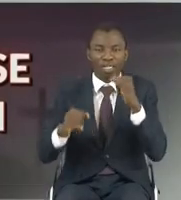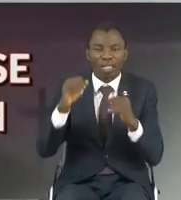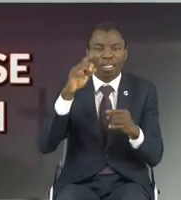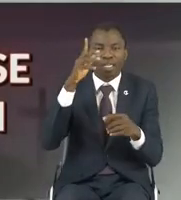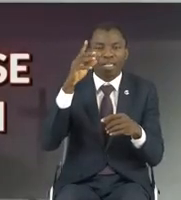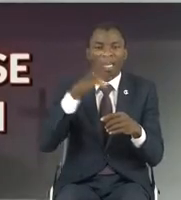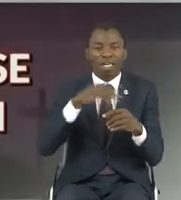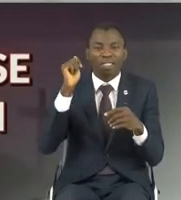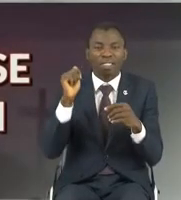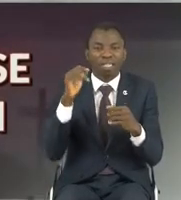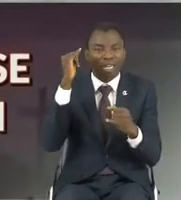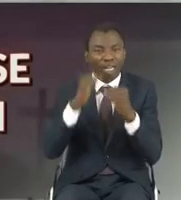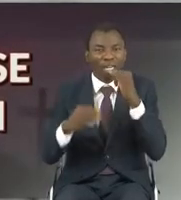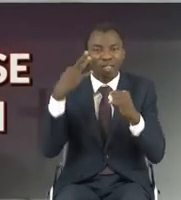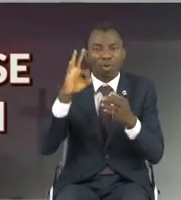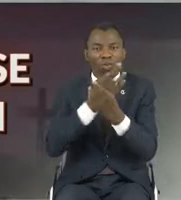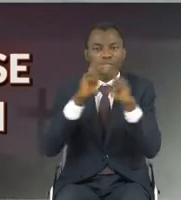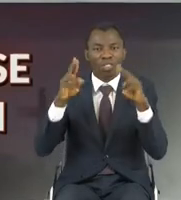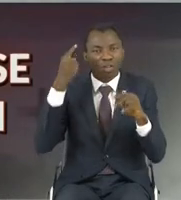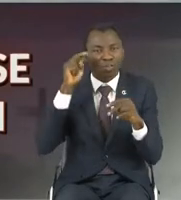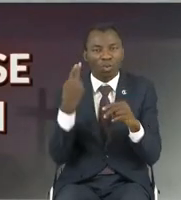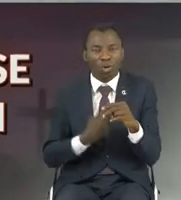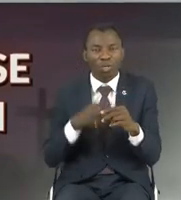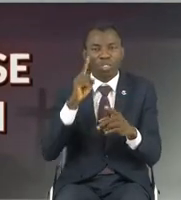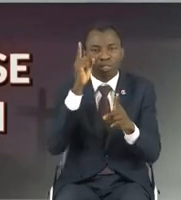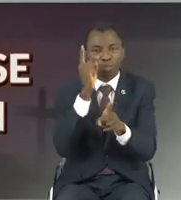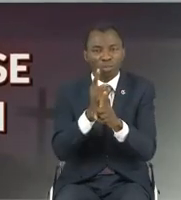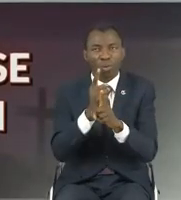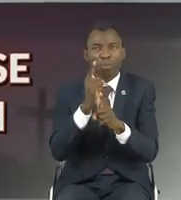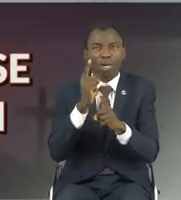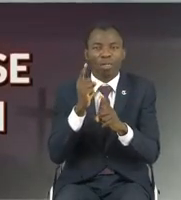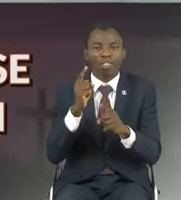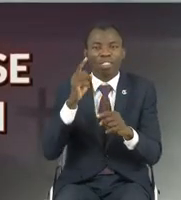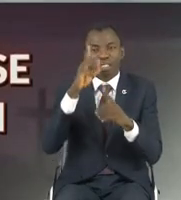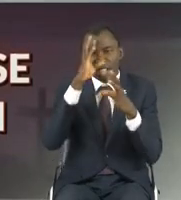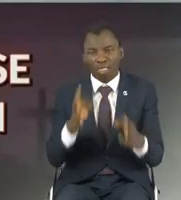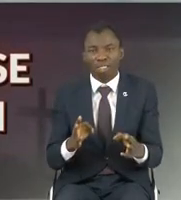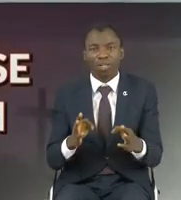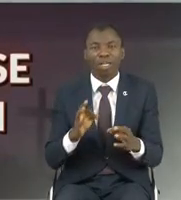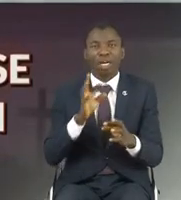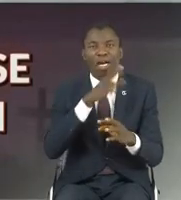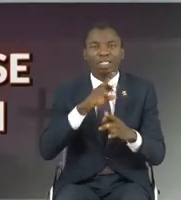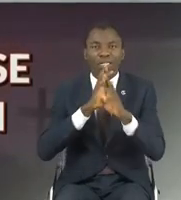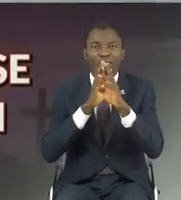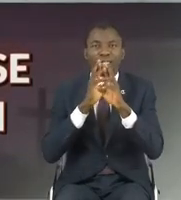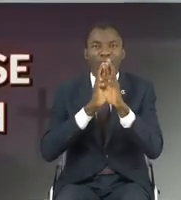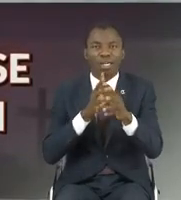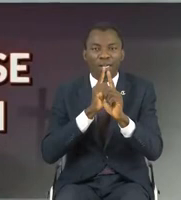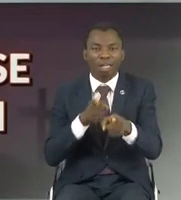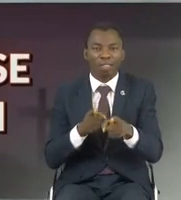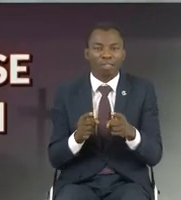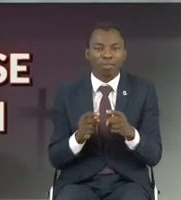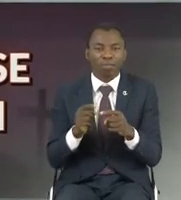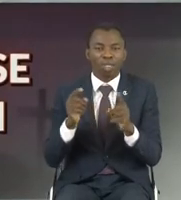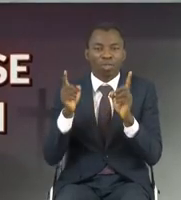you. The proper decision and response to his